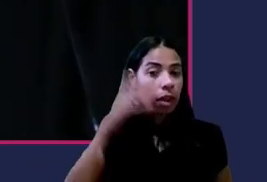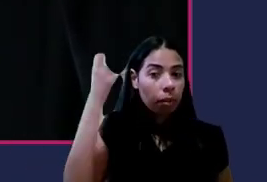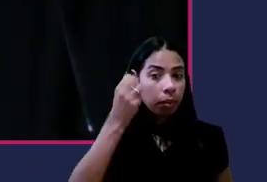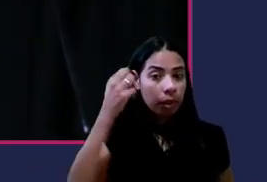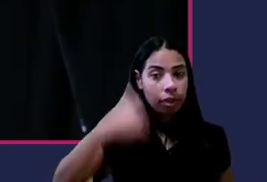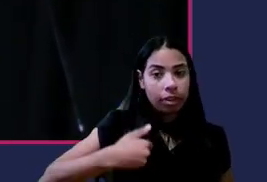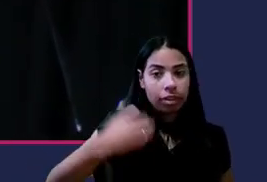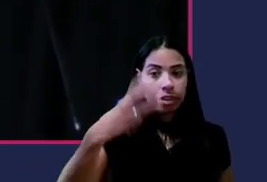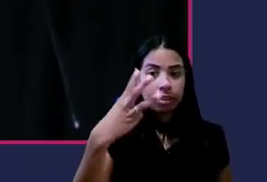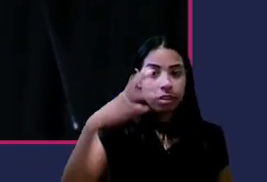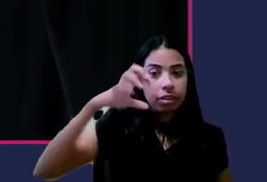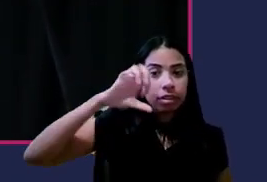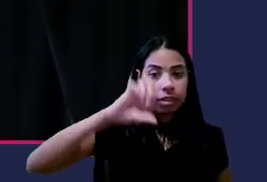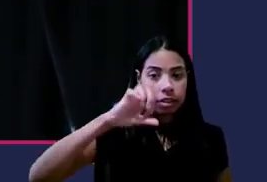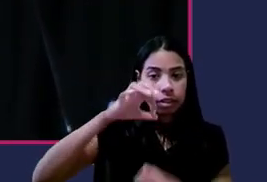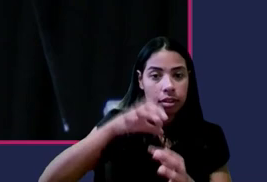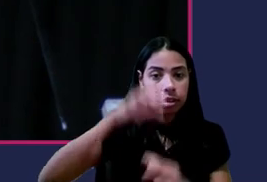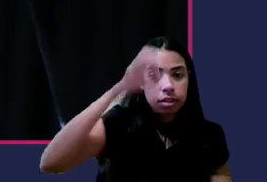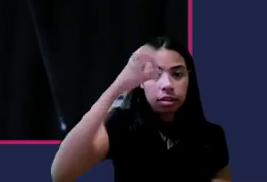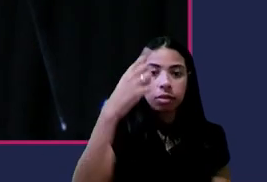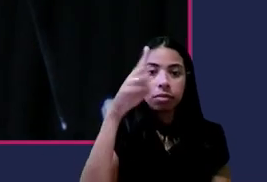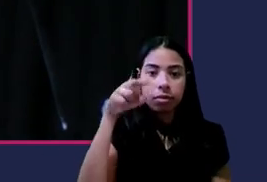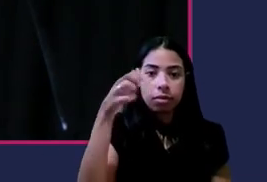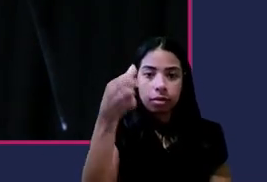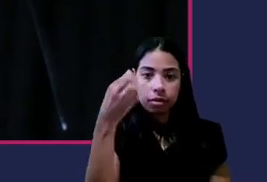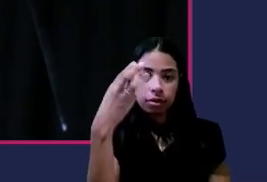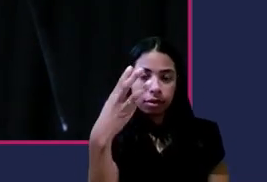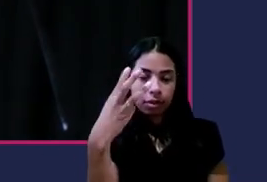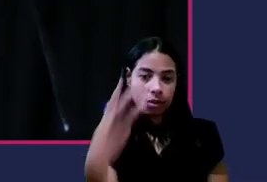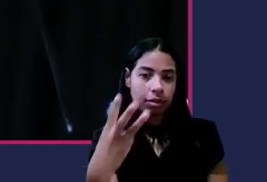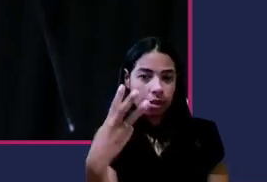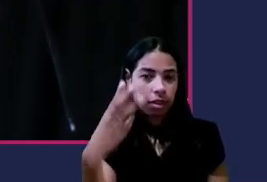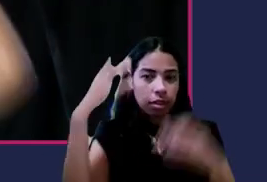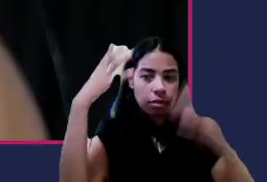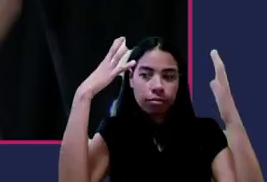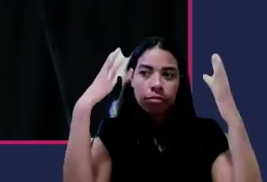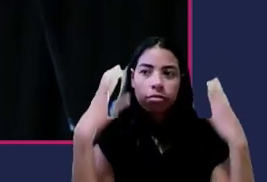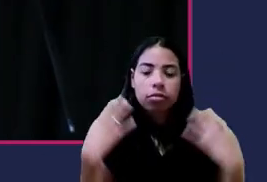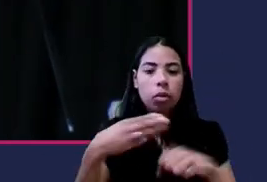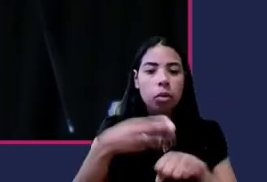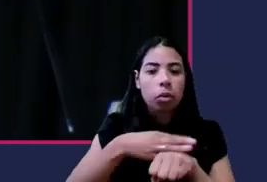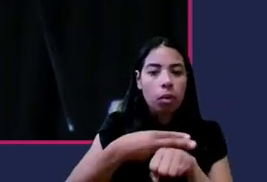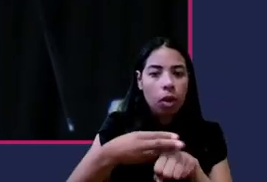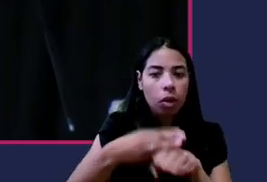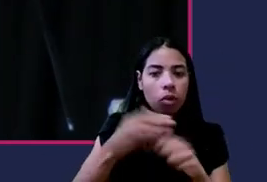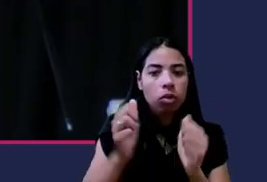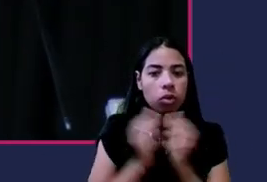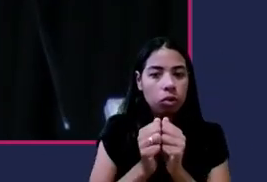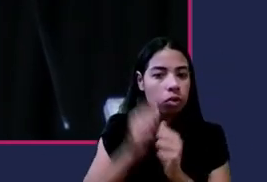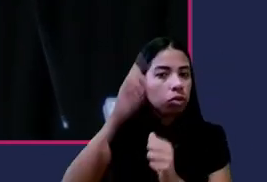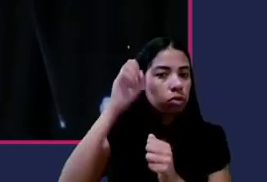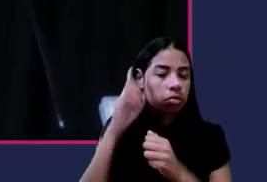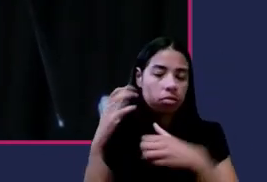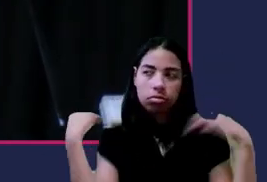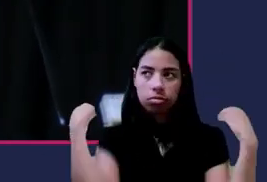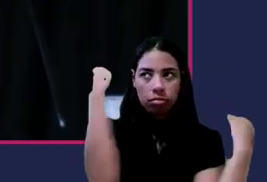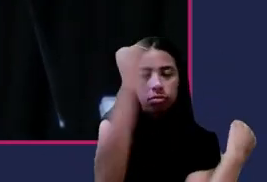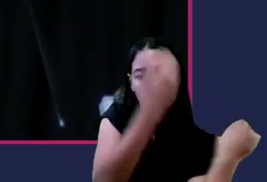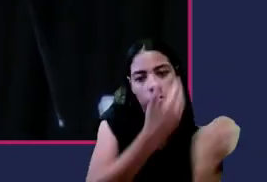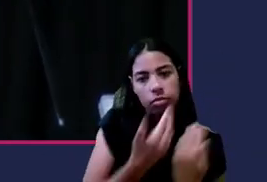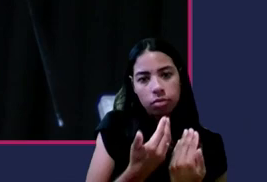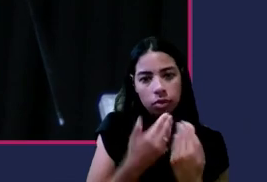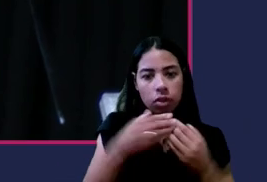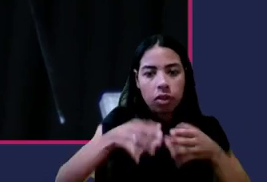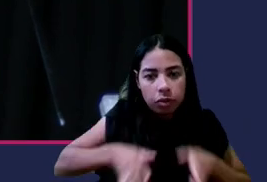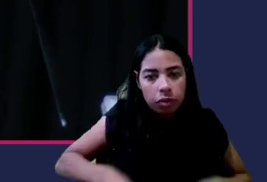anos, 1,63m, cabelos castanhos, com luzes loiras. Meu cabelo está preso só em uma das laterais. I have